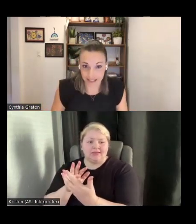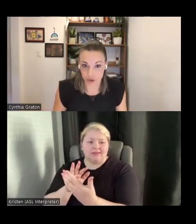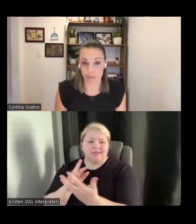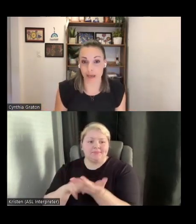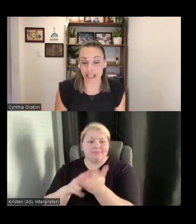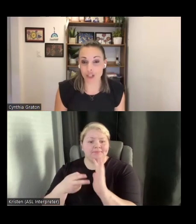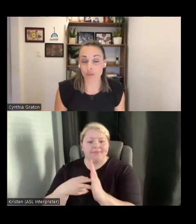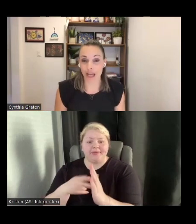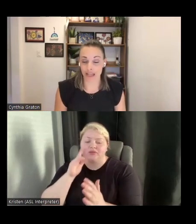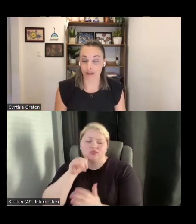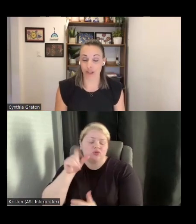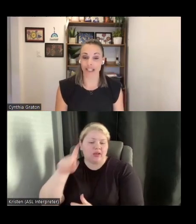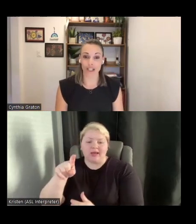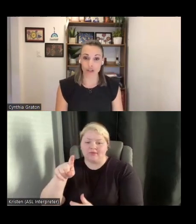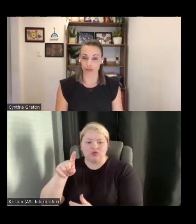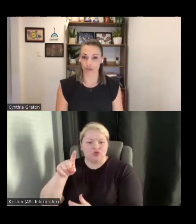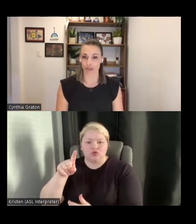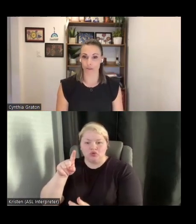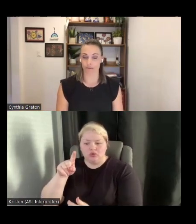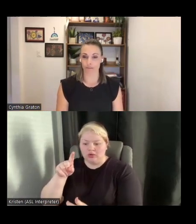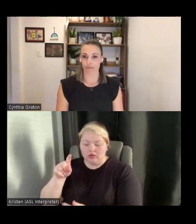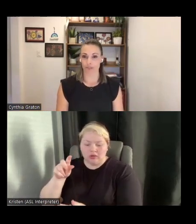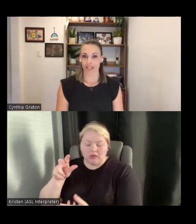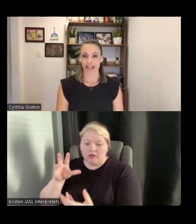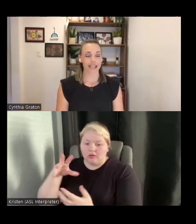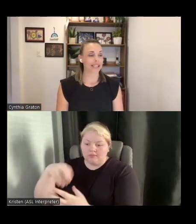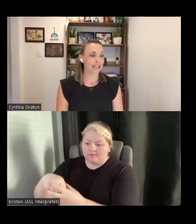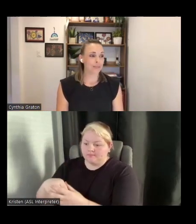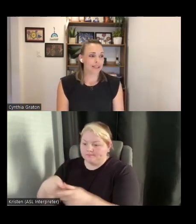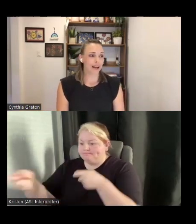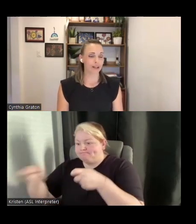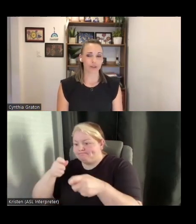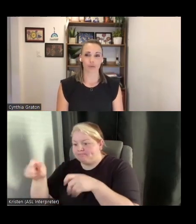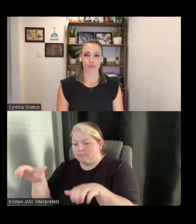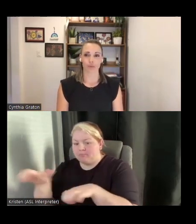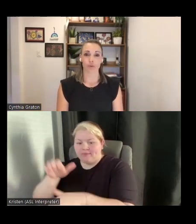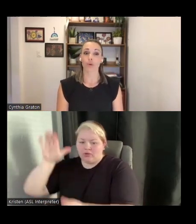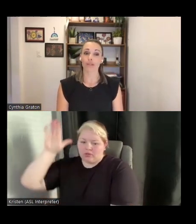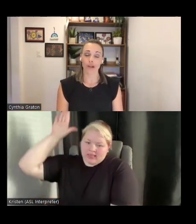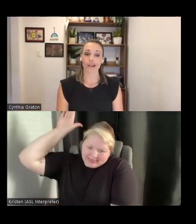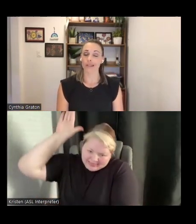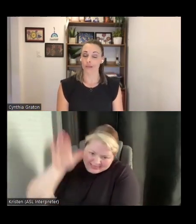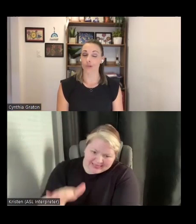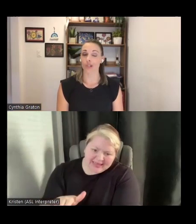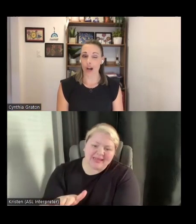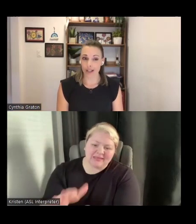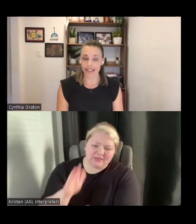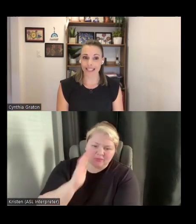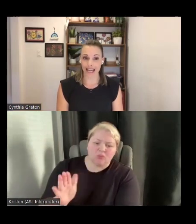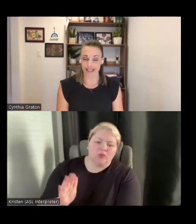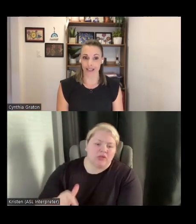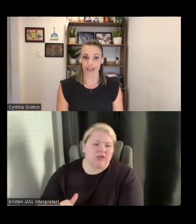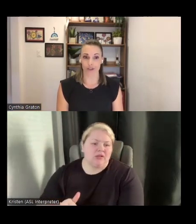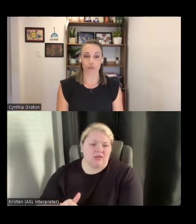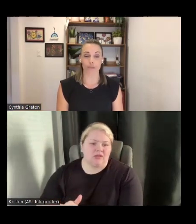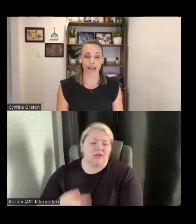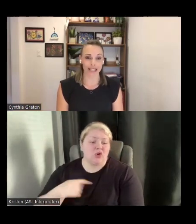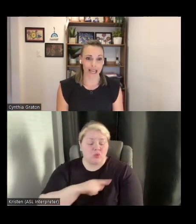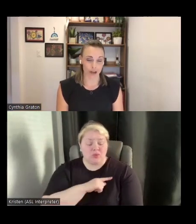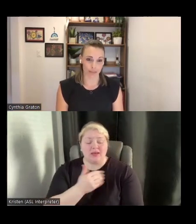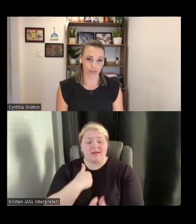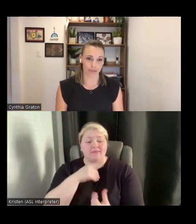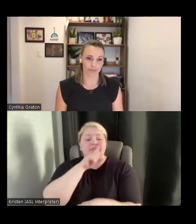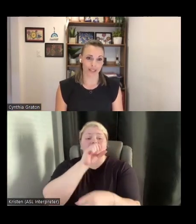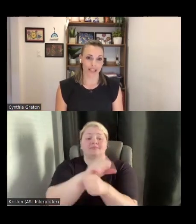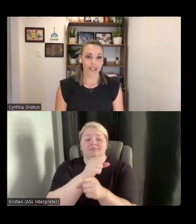step in to manage behavior issues. And let me tell you, we've got some solid data to back